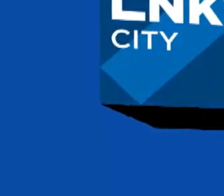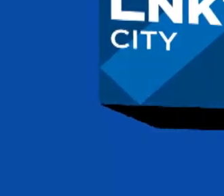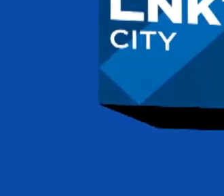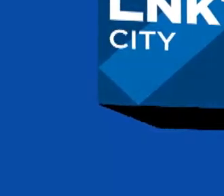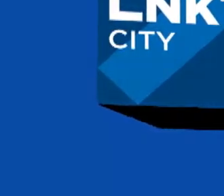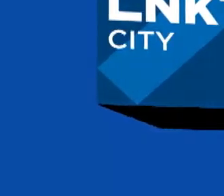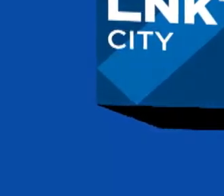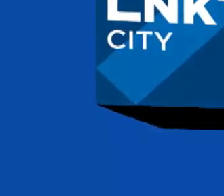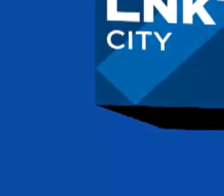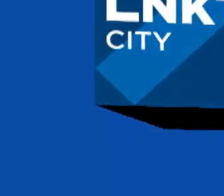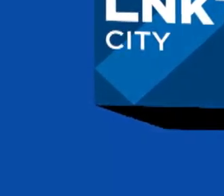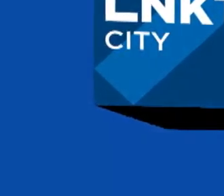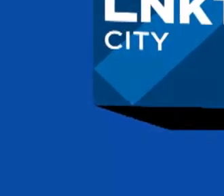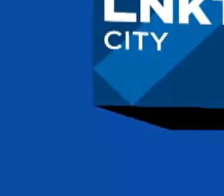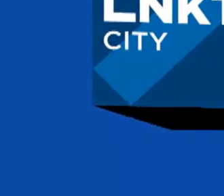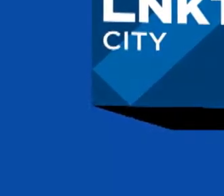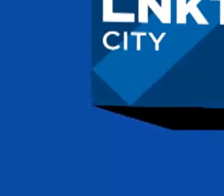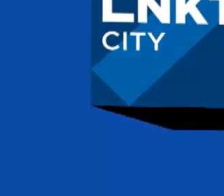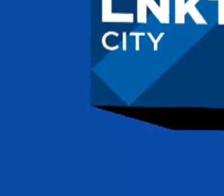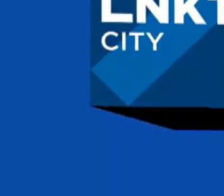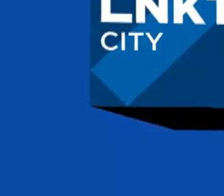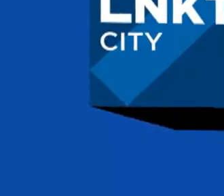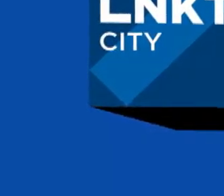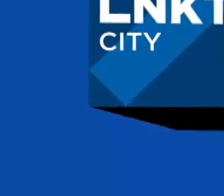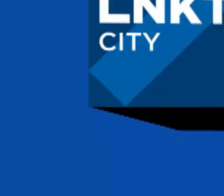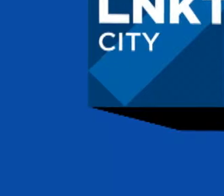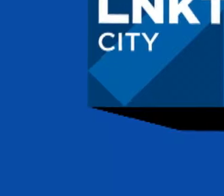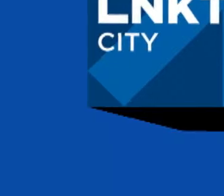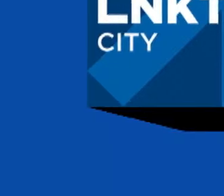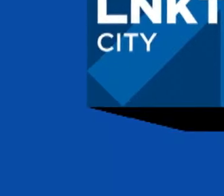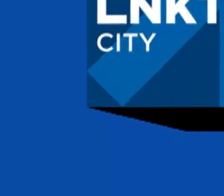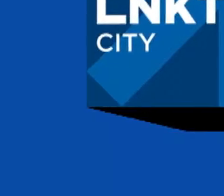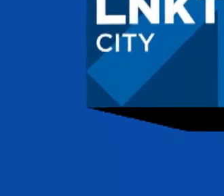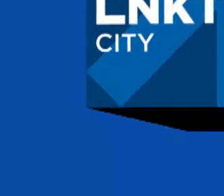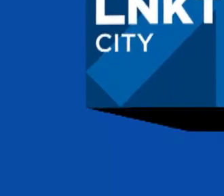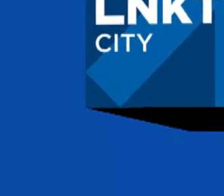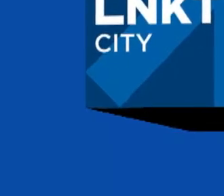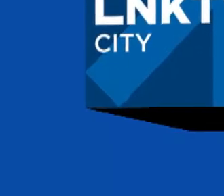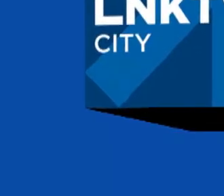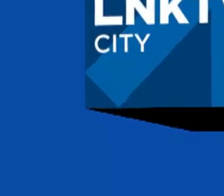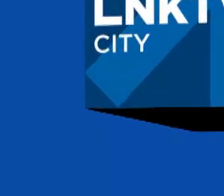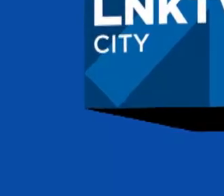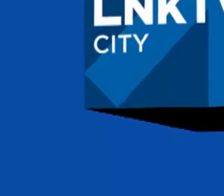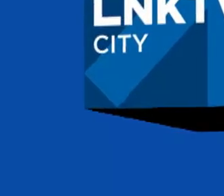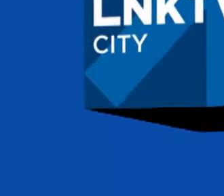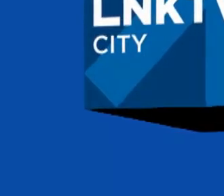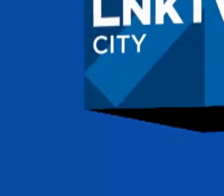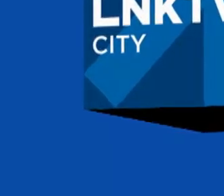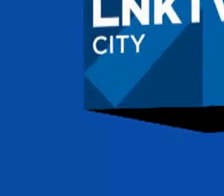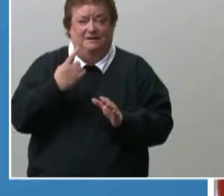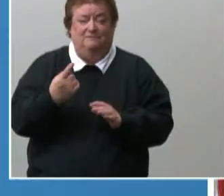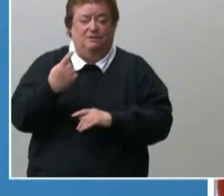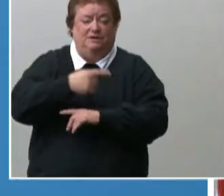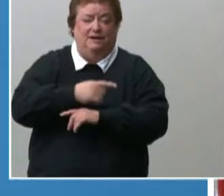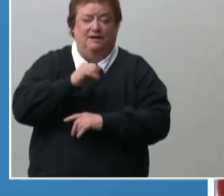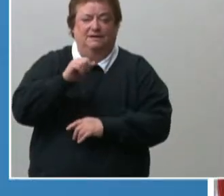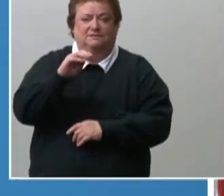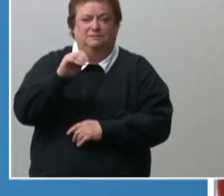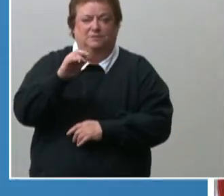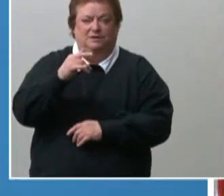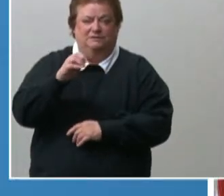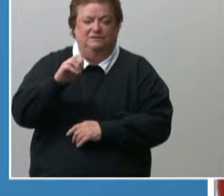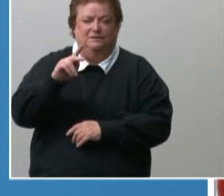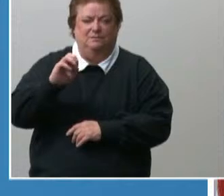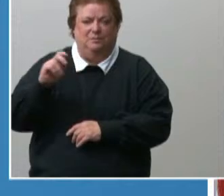Welcome to this community briefing on our ongoing pandemic response efforts. Providing interpretation for us today is Margie